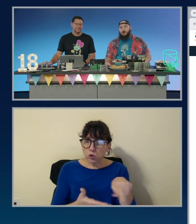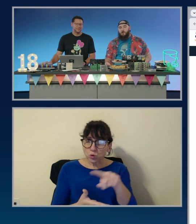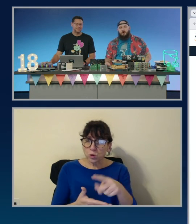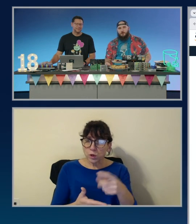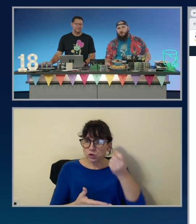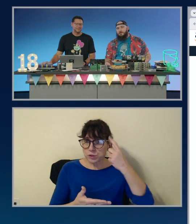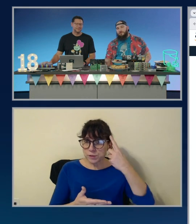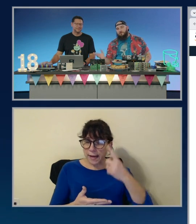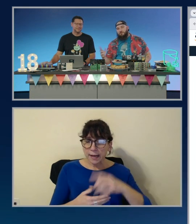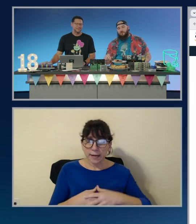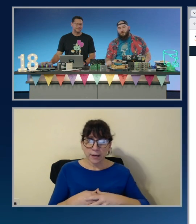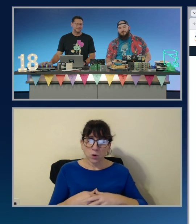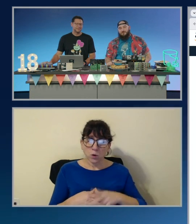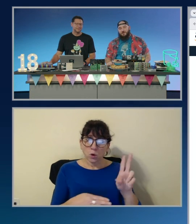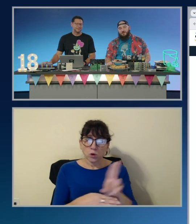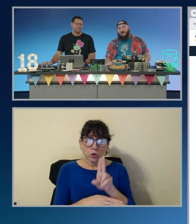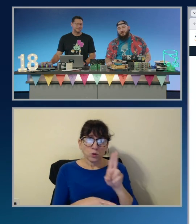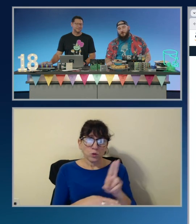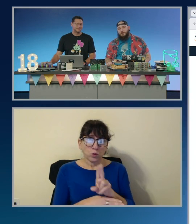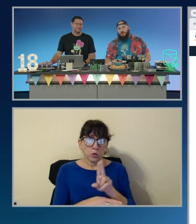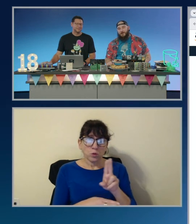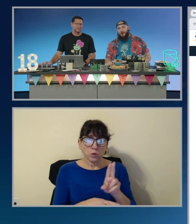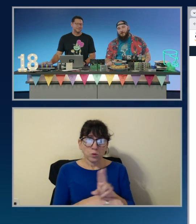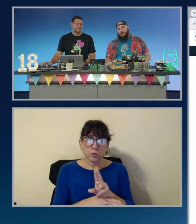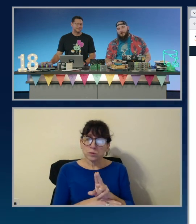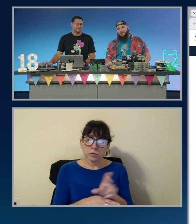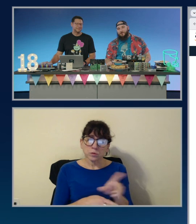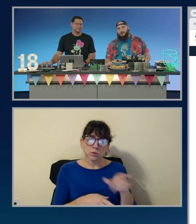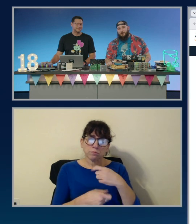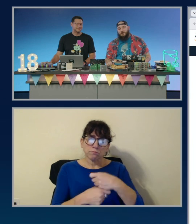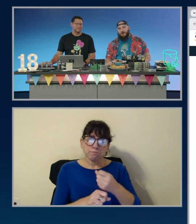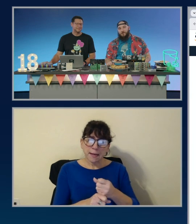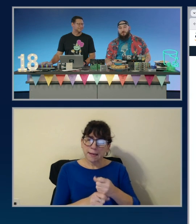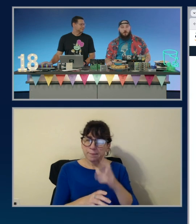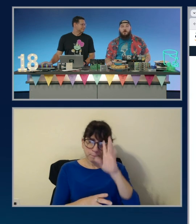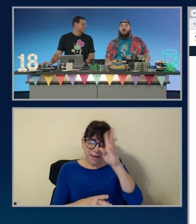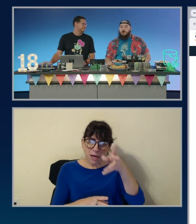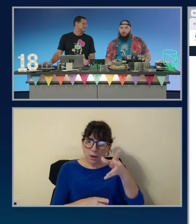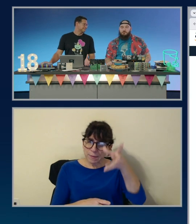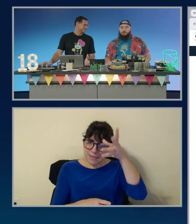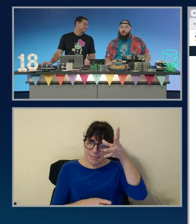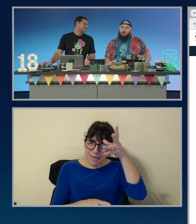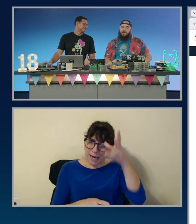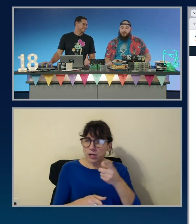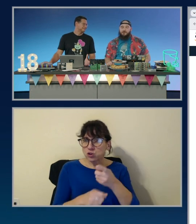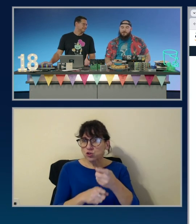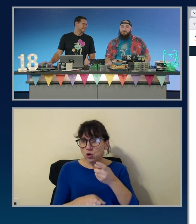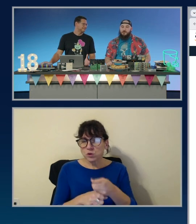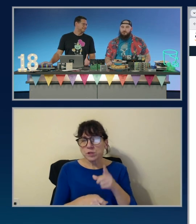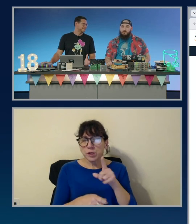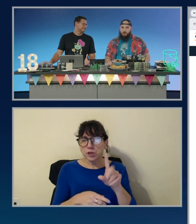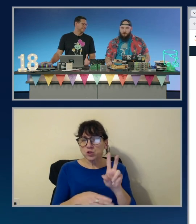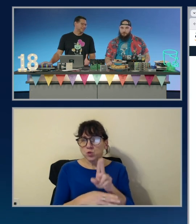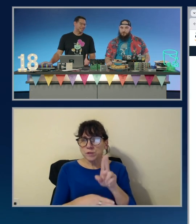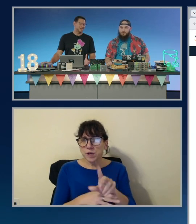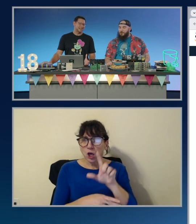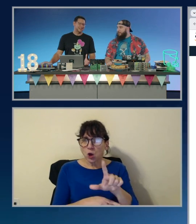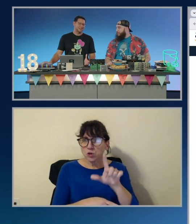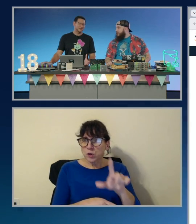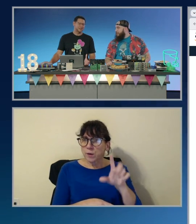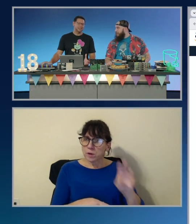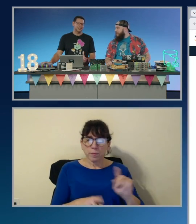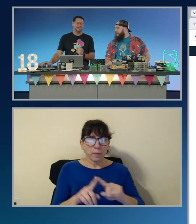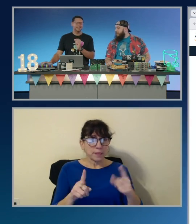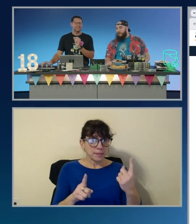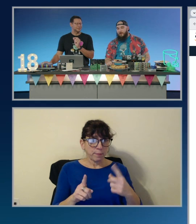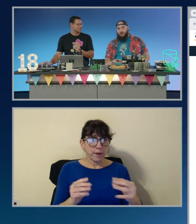to use or generate dad jokes like Aaron here does using a large language model. but most likely something even more. And I was highlighting